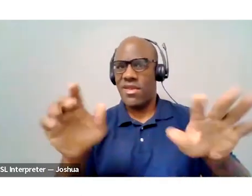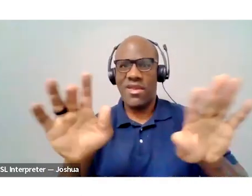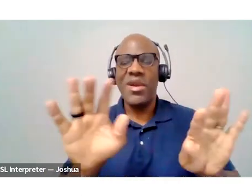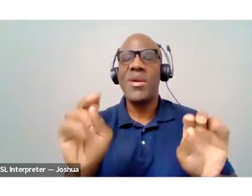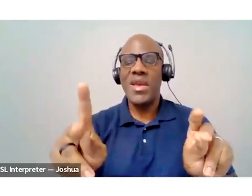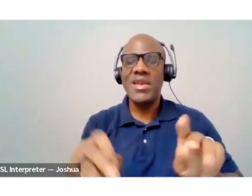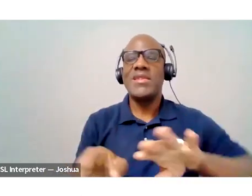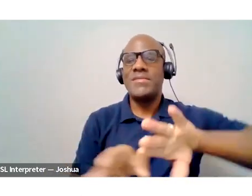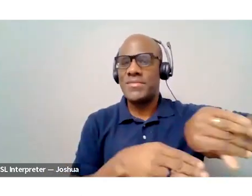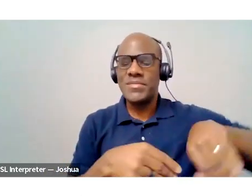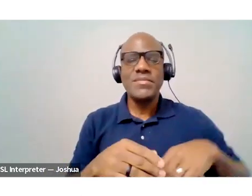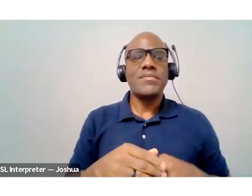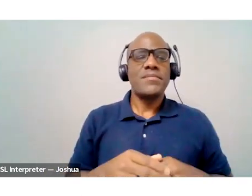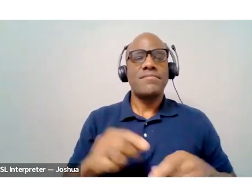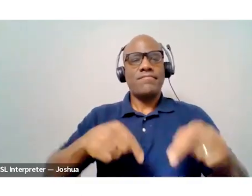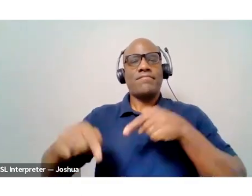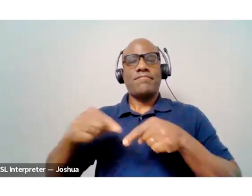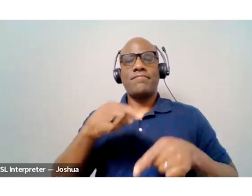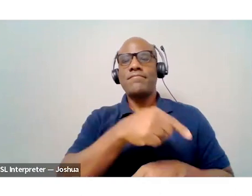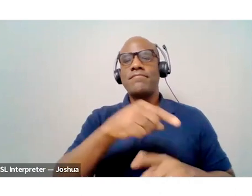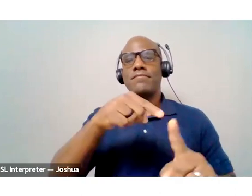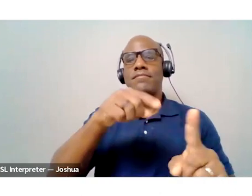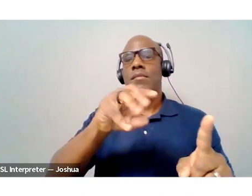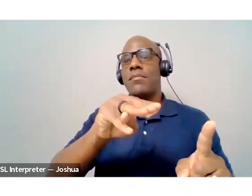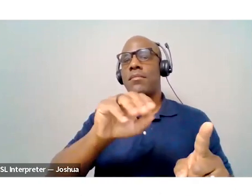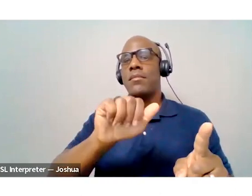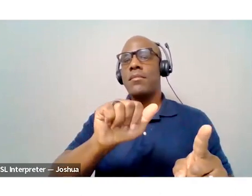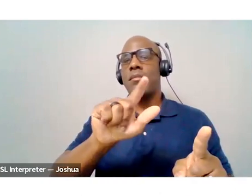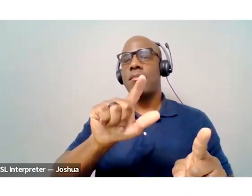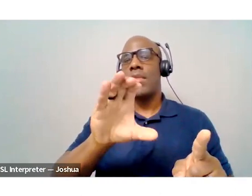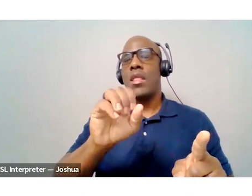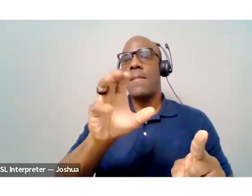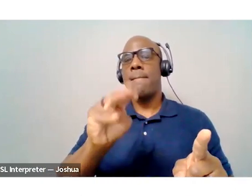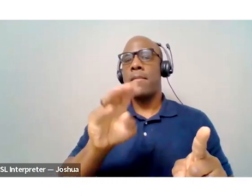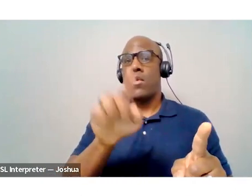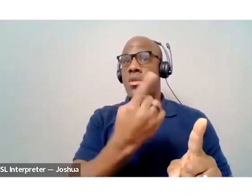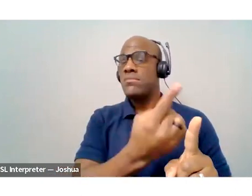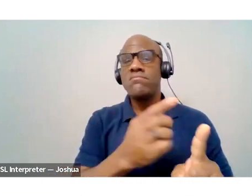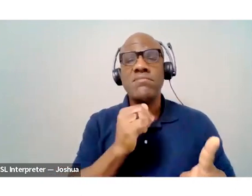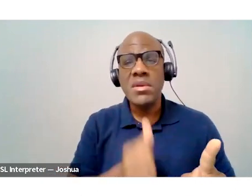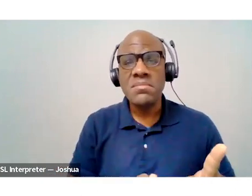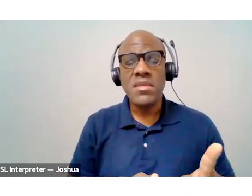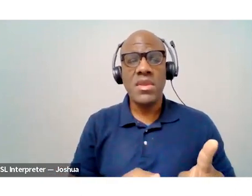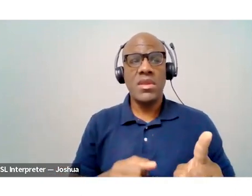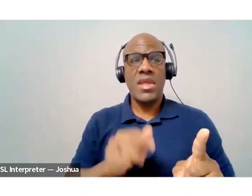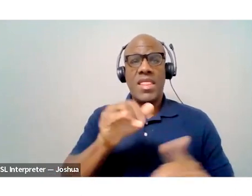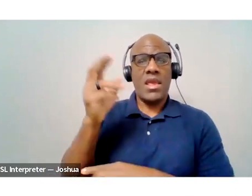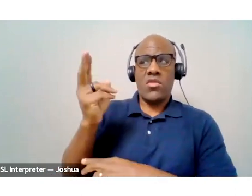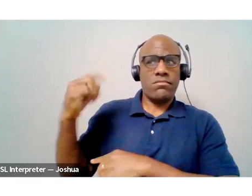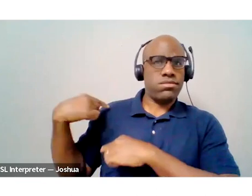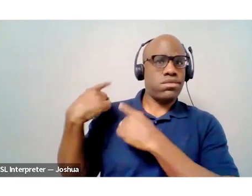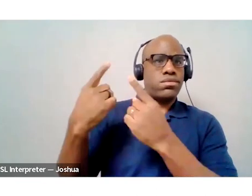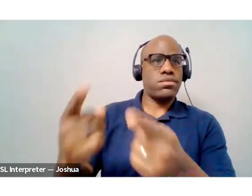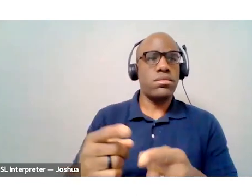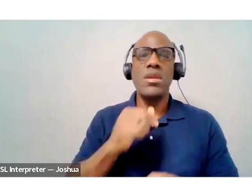going back to Malcolm, it wasn't just Malcolm. It was a long history of it, and it didn't just only exist in the social media atmosphere. We were talking